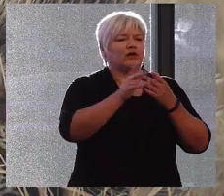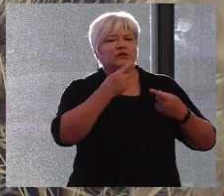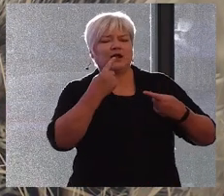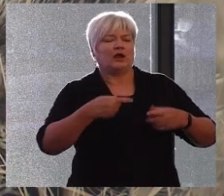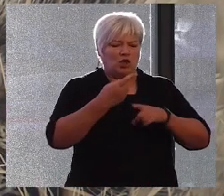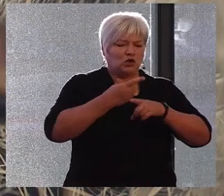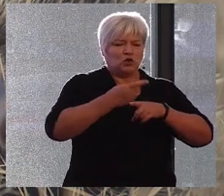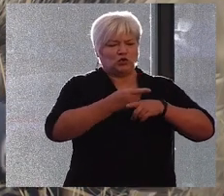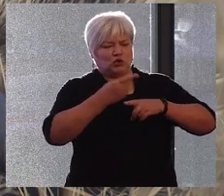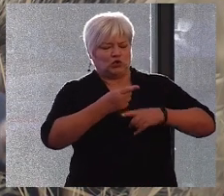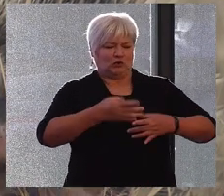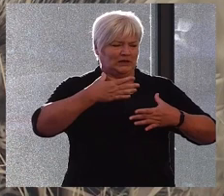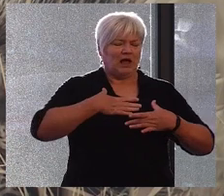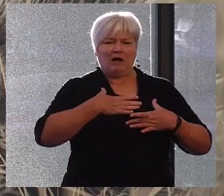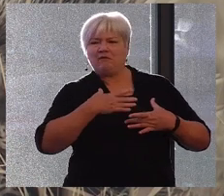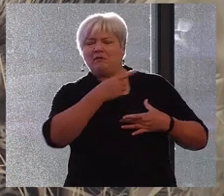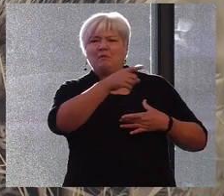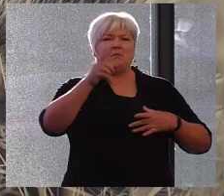the echo chamber is disappearing